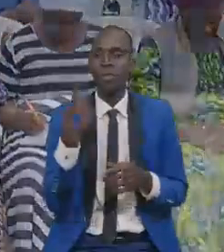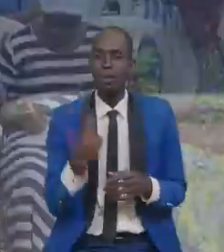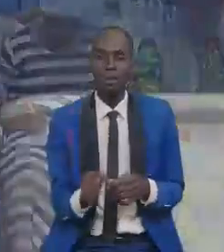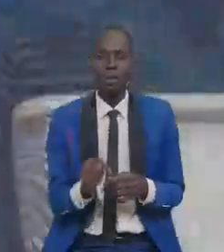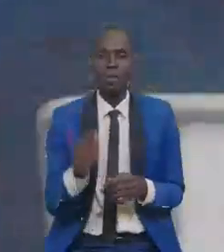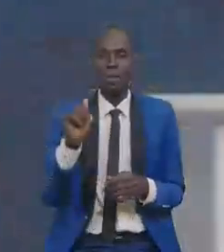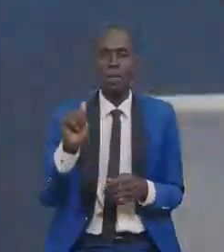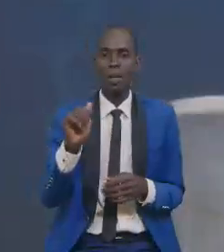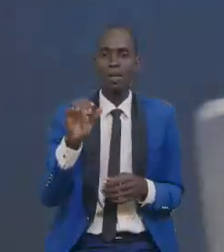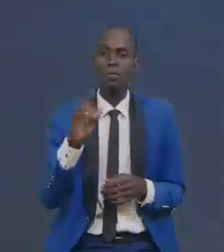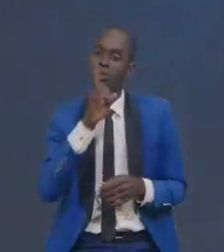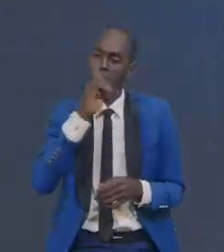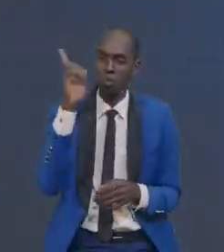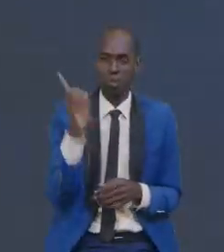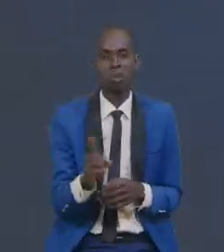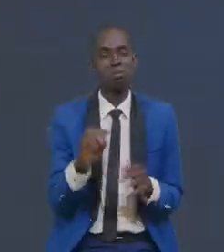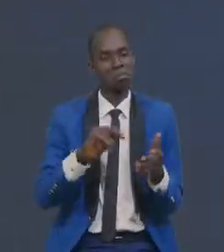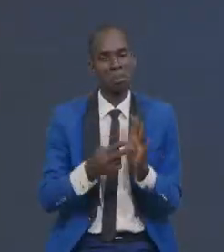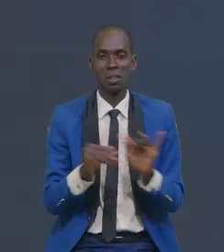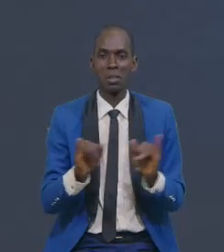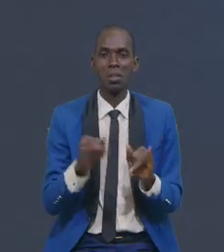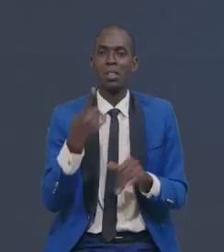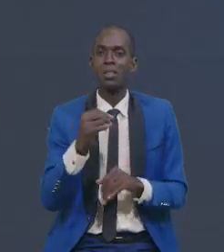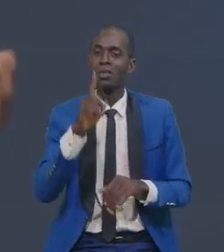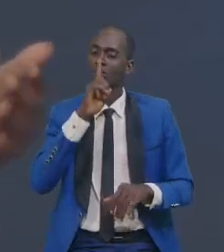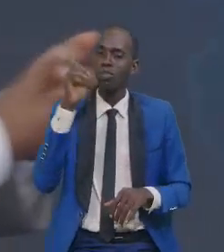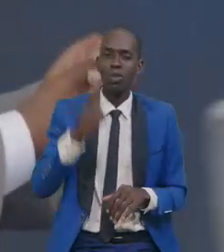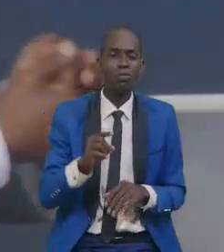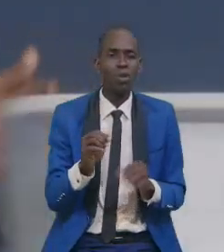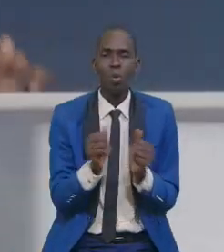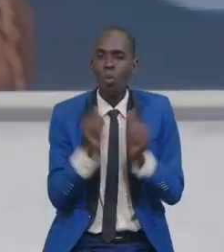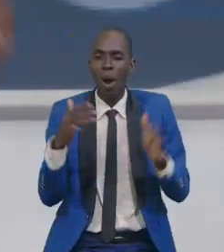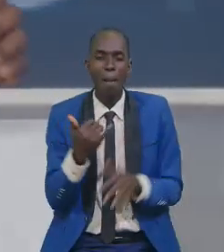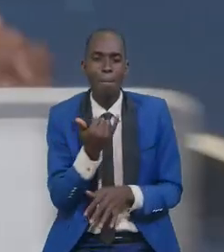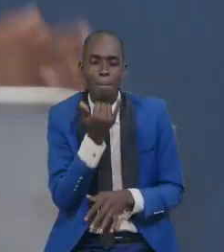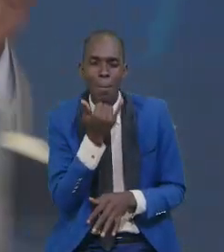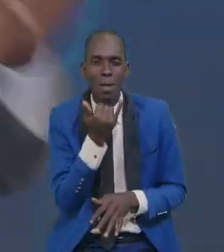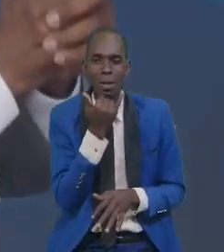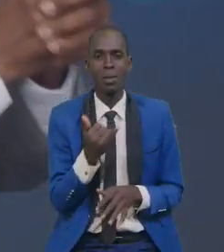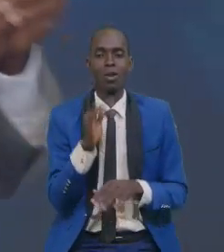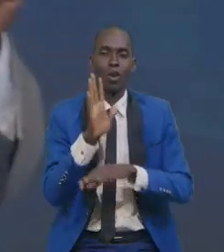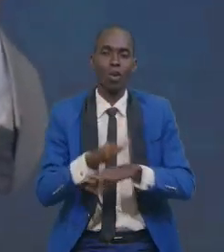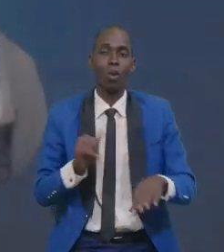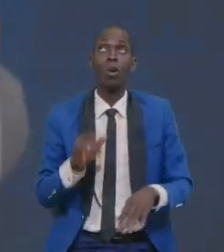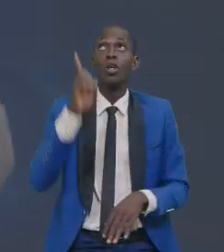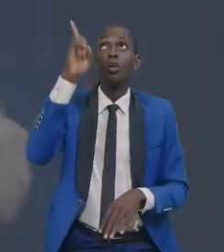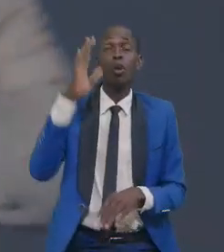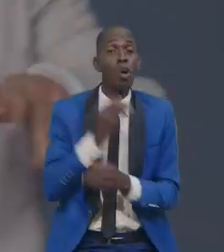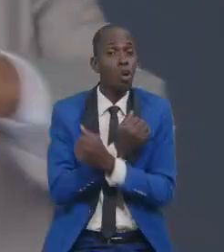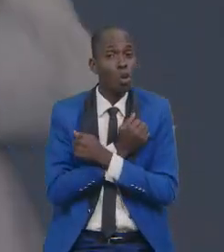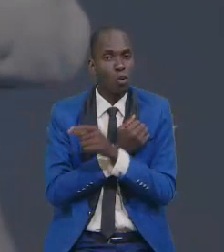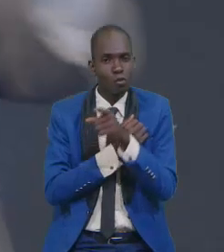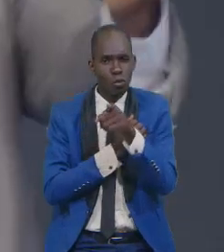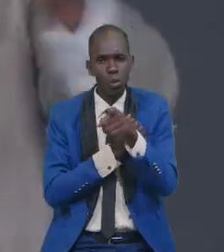The sure call, the unmistakable call. You know, God loves you. I mean, you in particular.